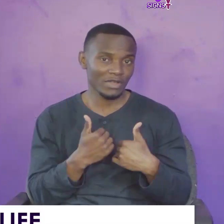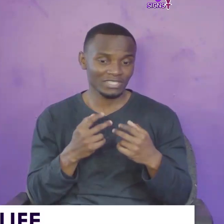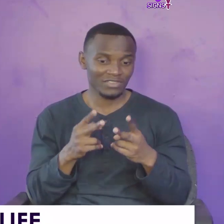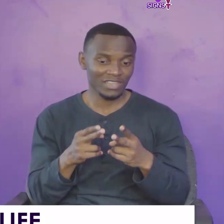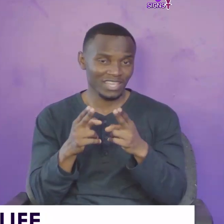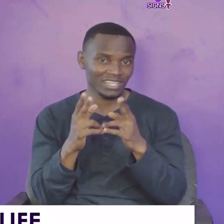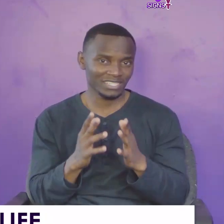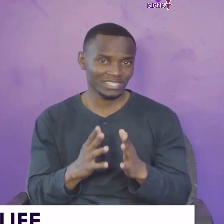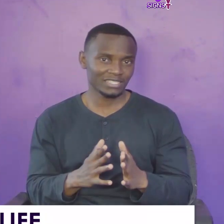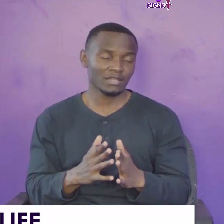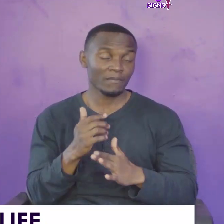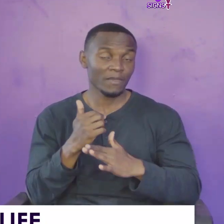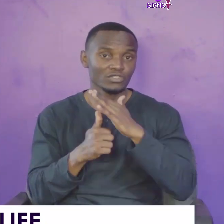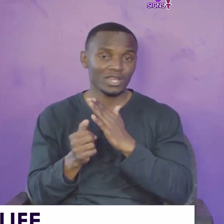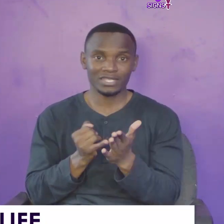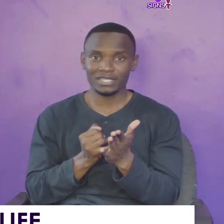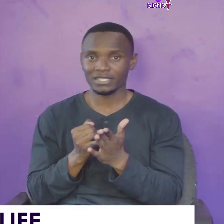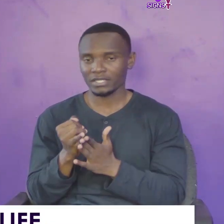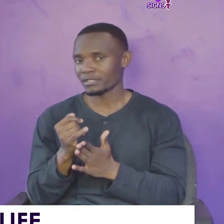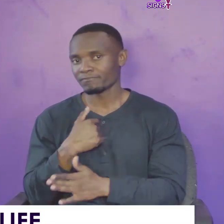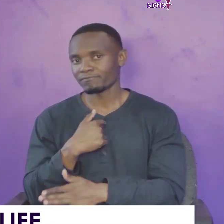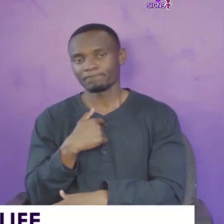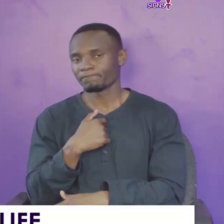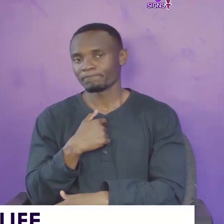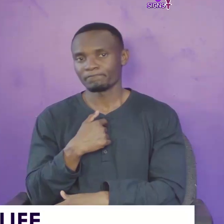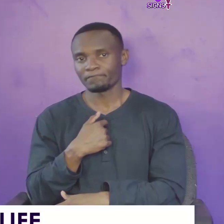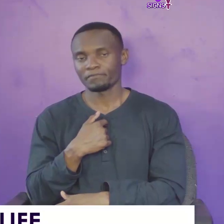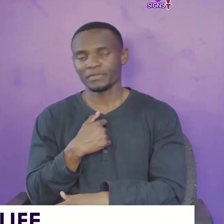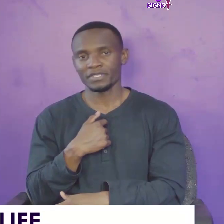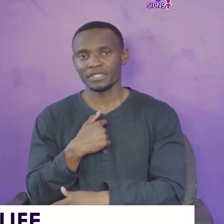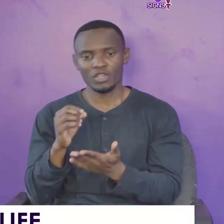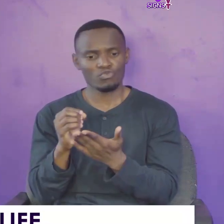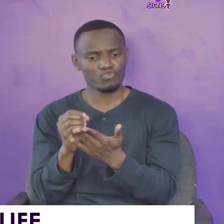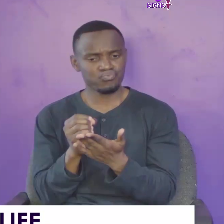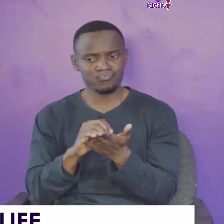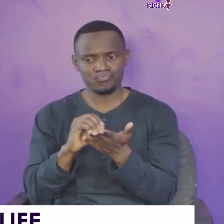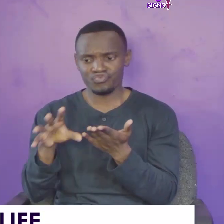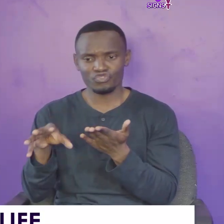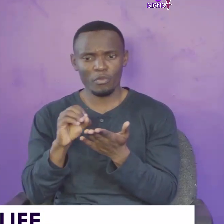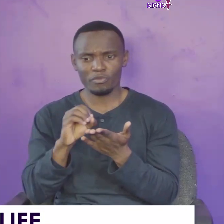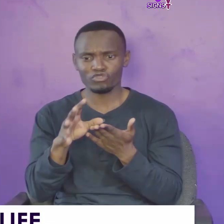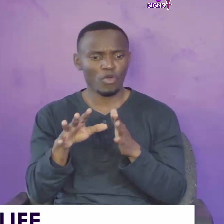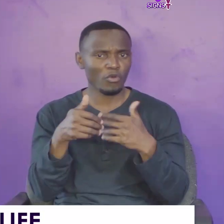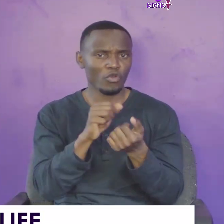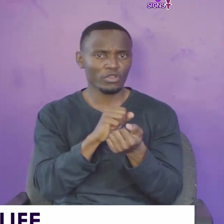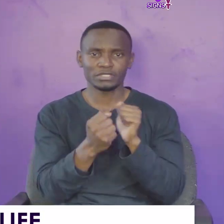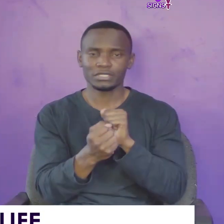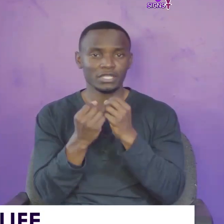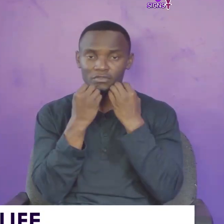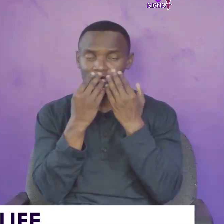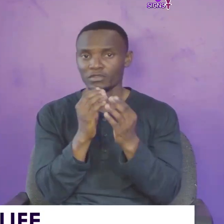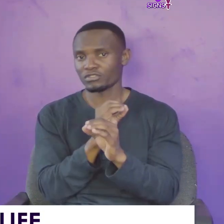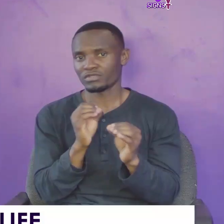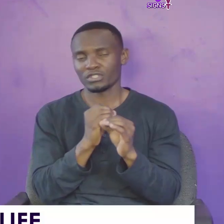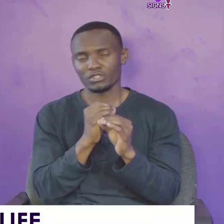supposed, in integrity demands that I'm not supposed to edit out or change the information that I receive, Okay. maybe to